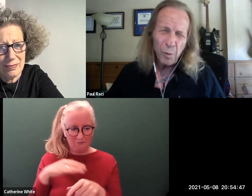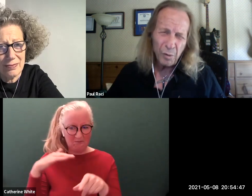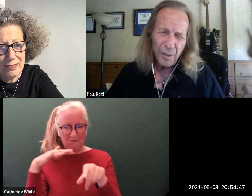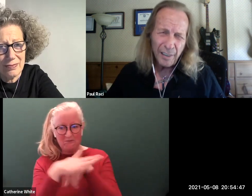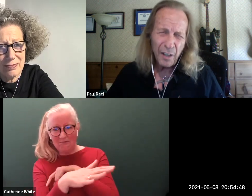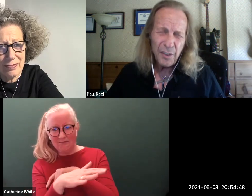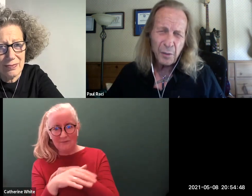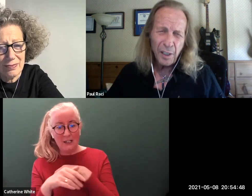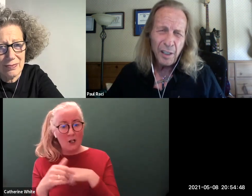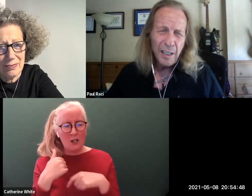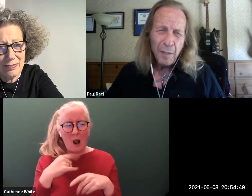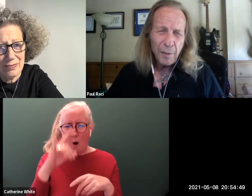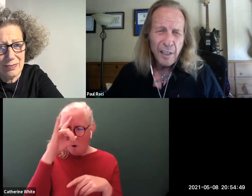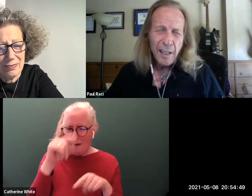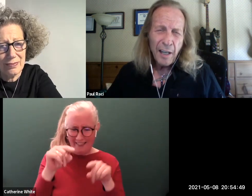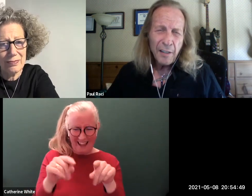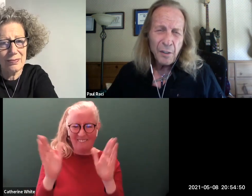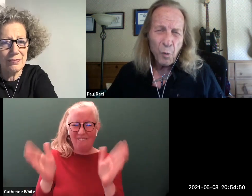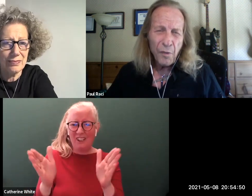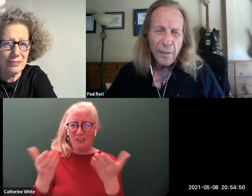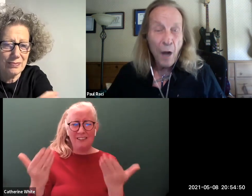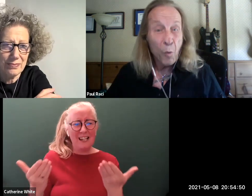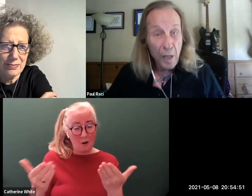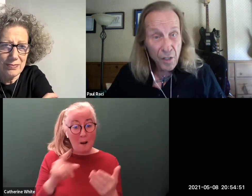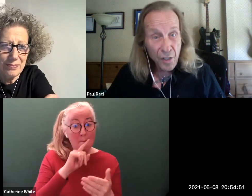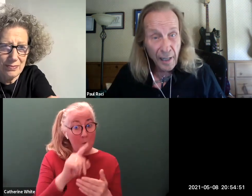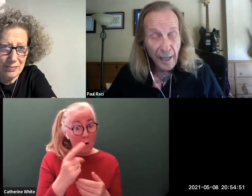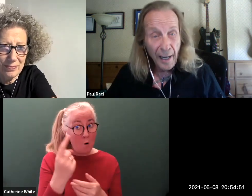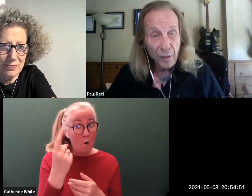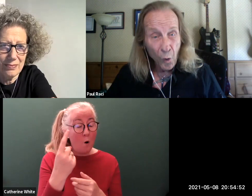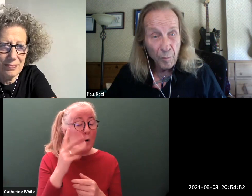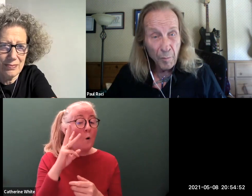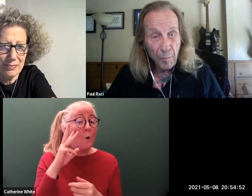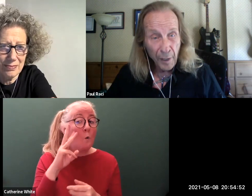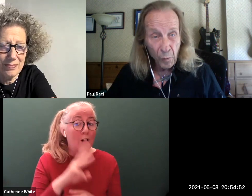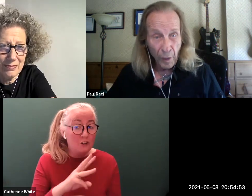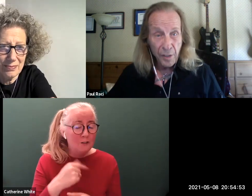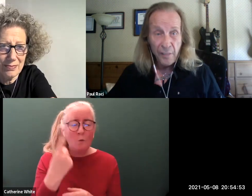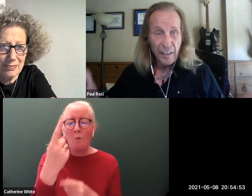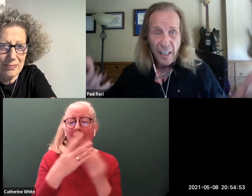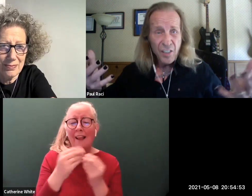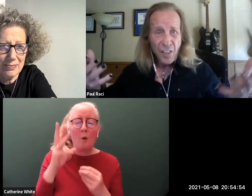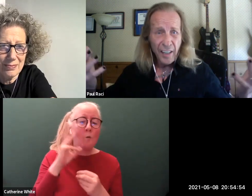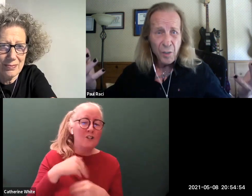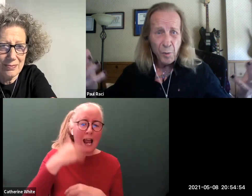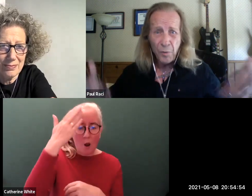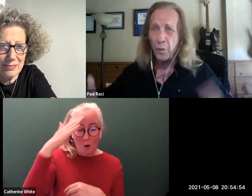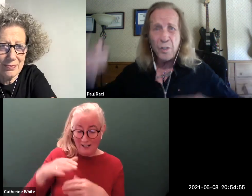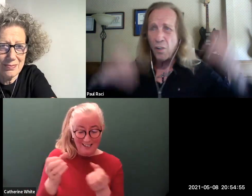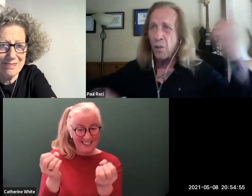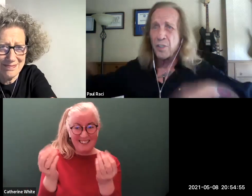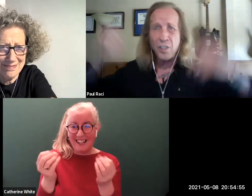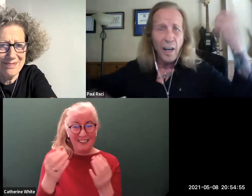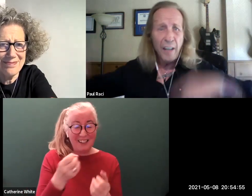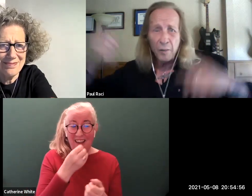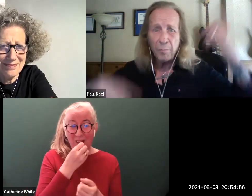hope we're over that now. I think we are. But the one thing that I wish that I had known better when I was a kid, that signing is beautiful and we should